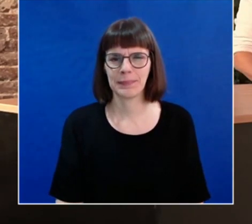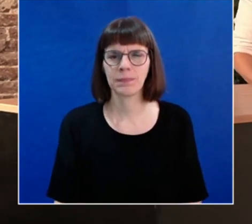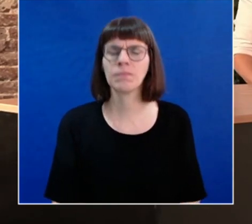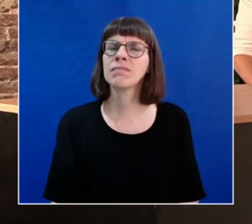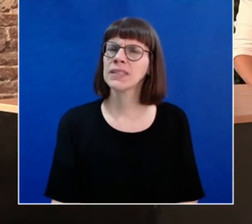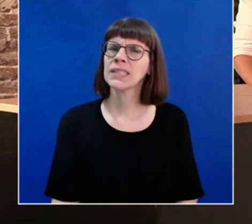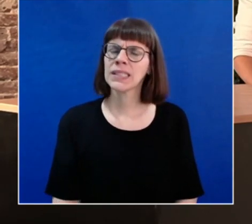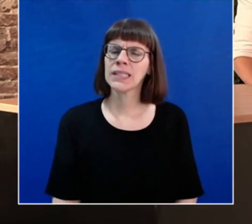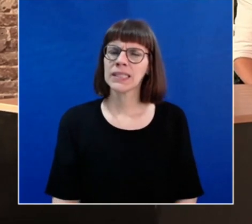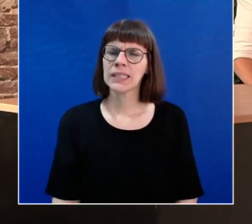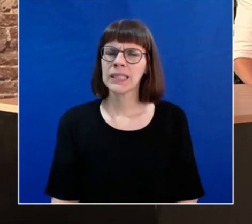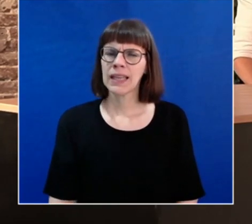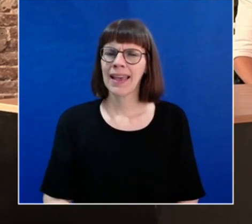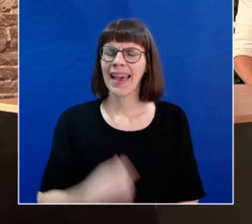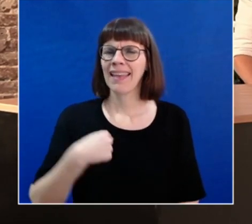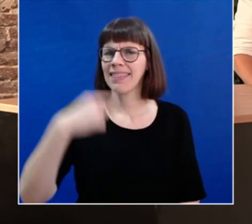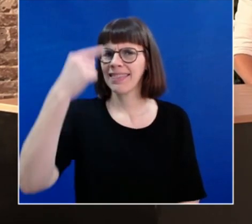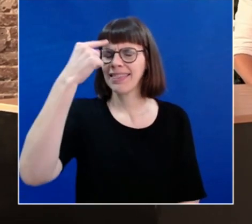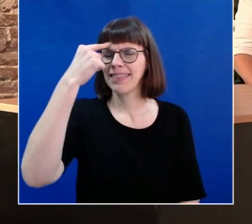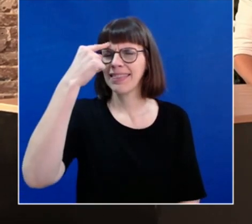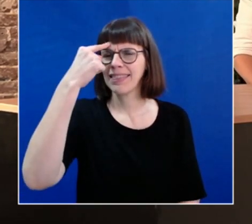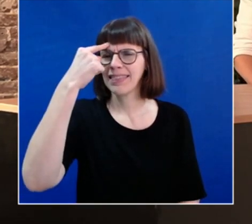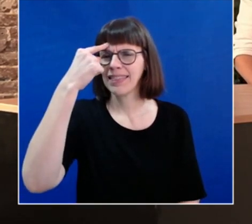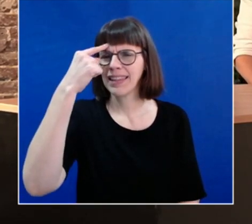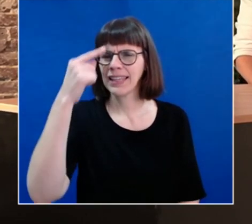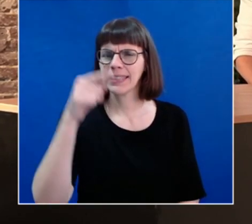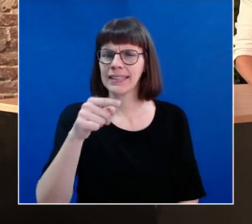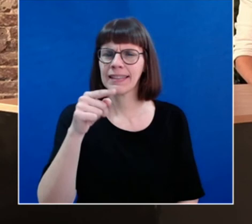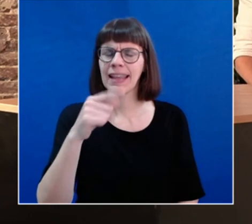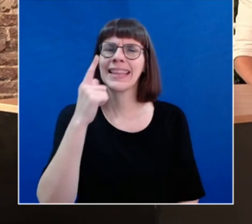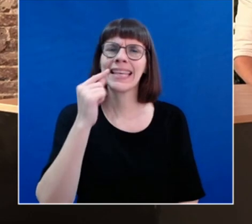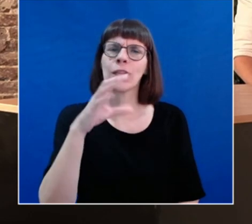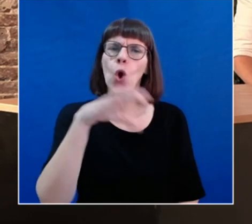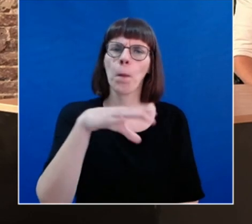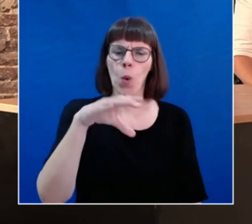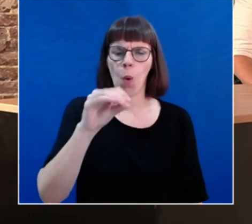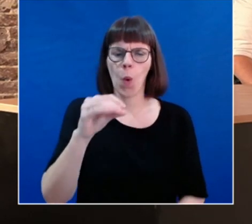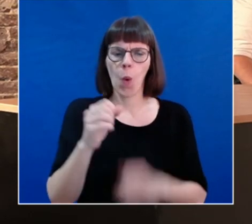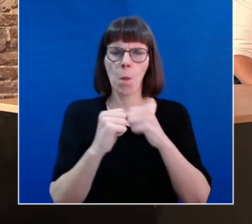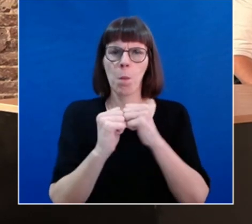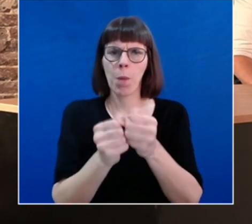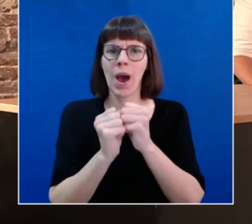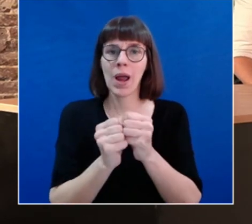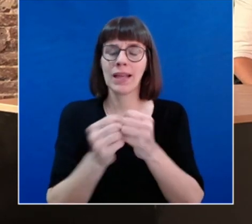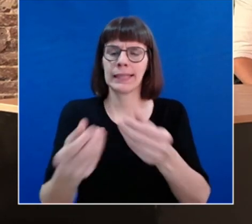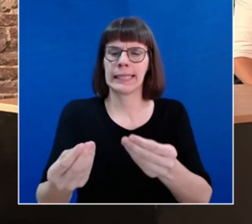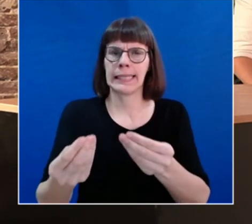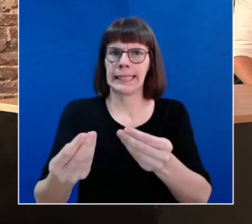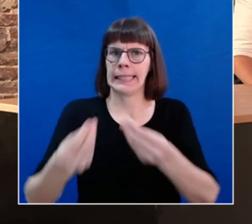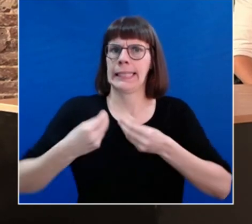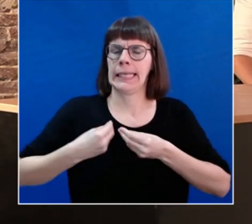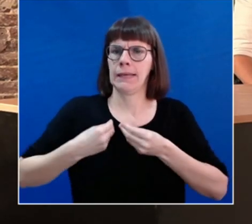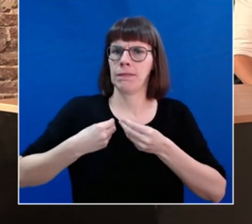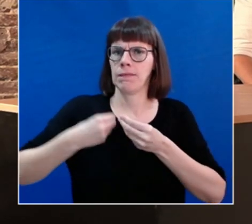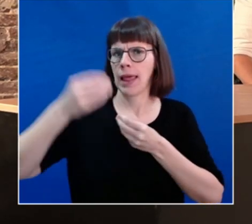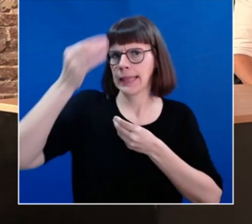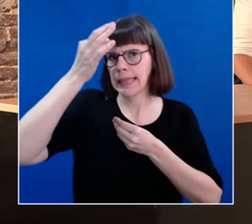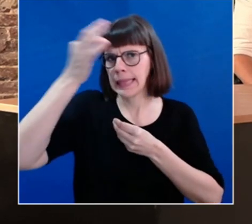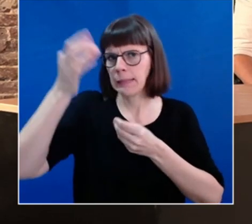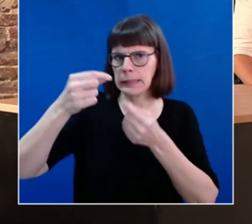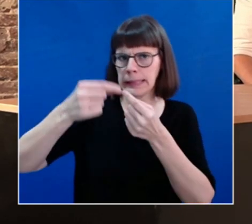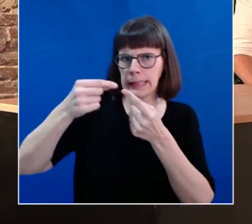think, because the GitHub Copilot makes suggestions for you, and they're sometimes not